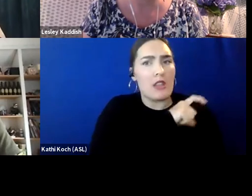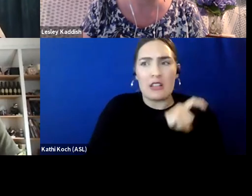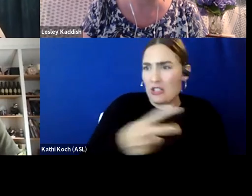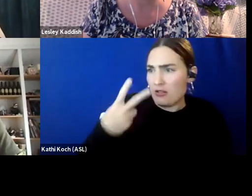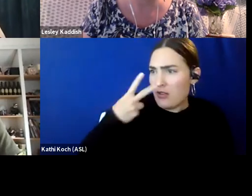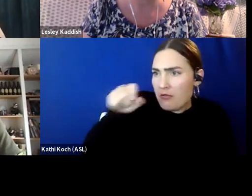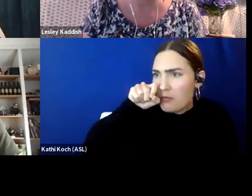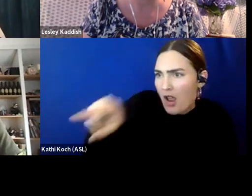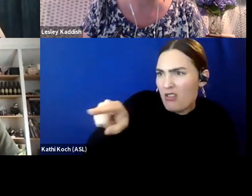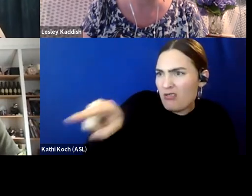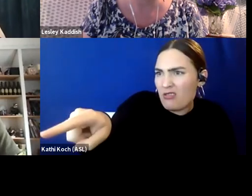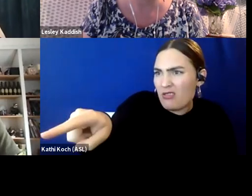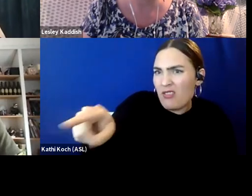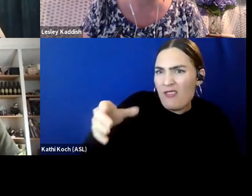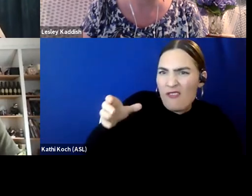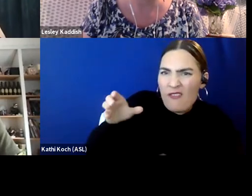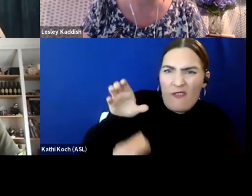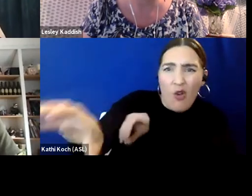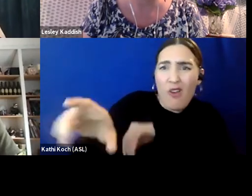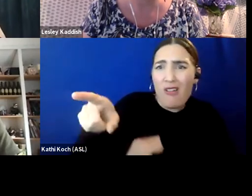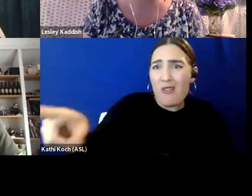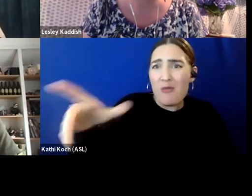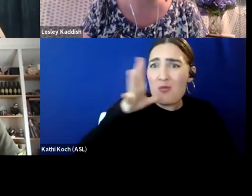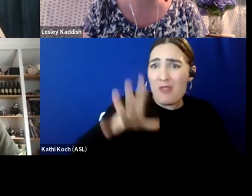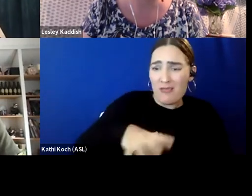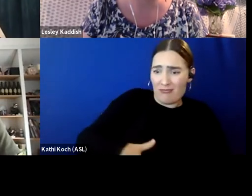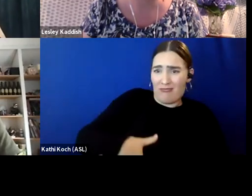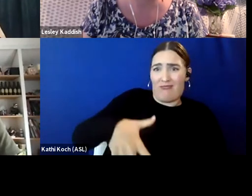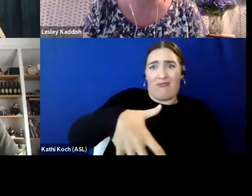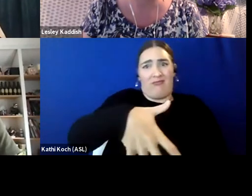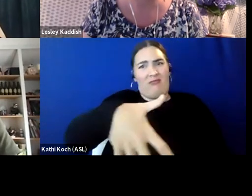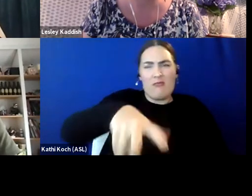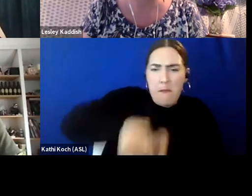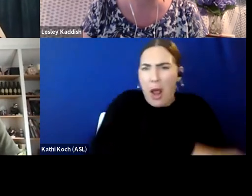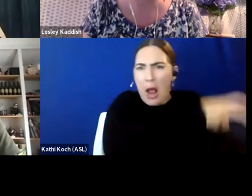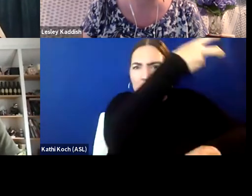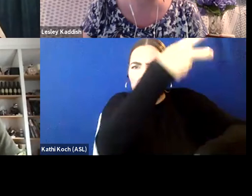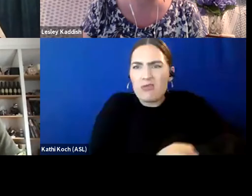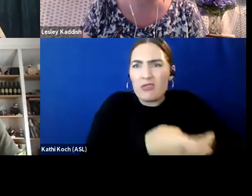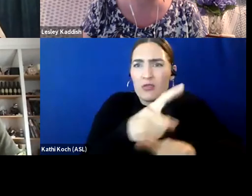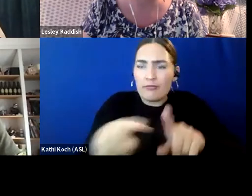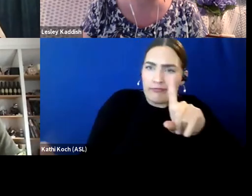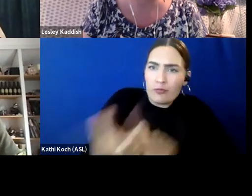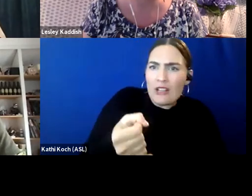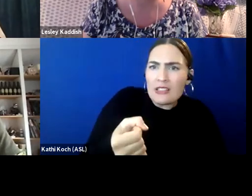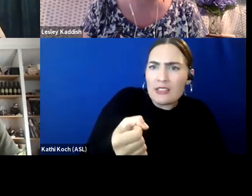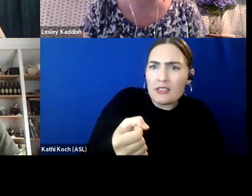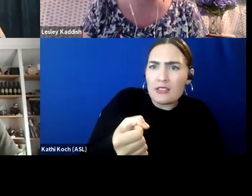he forced 8 months pregnant Black woman onto the ground to arrest her?